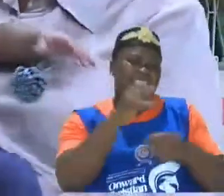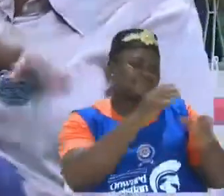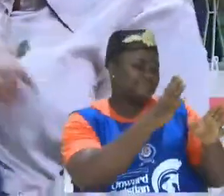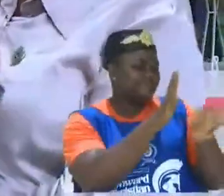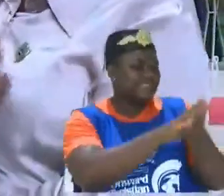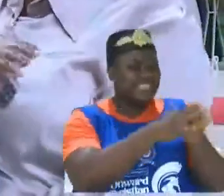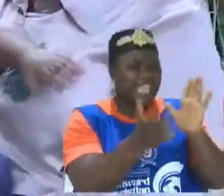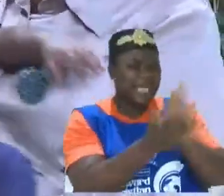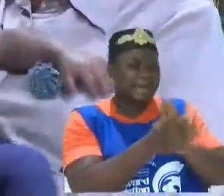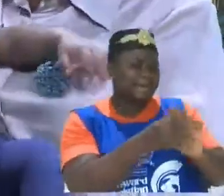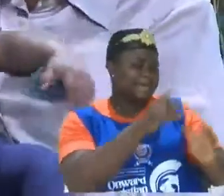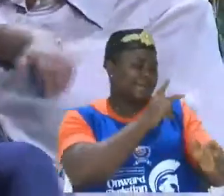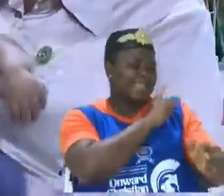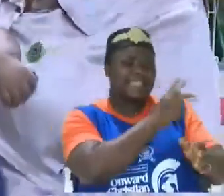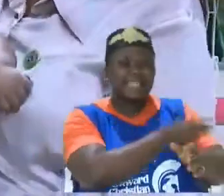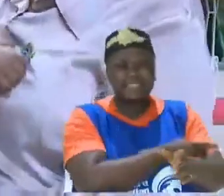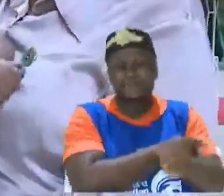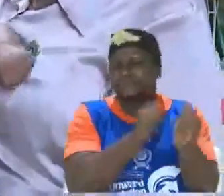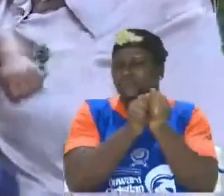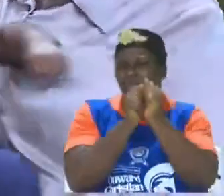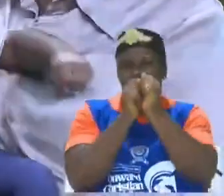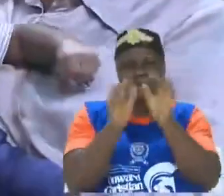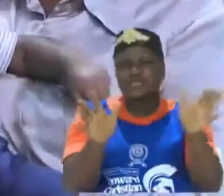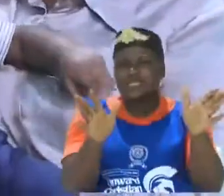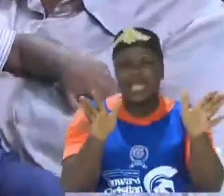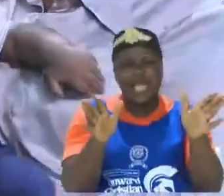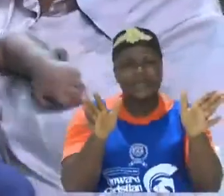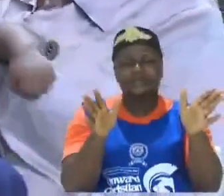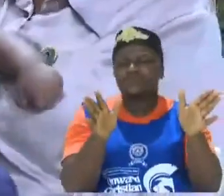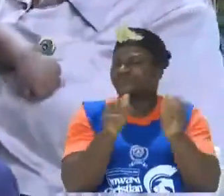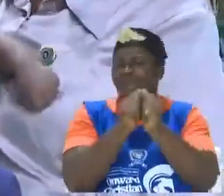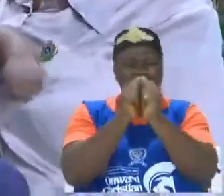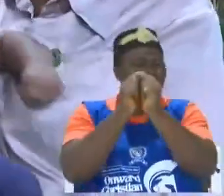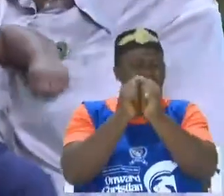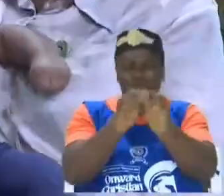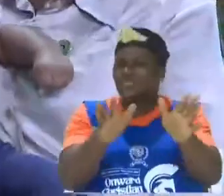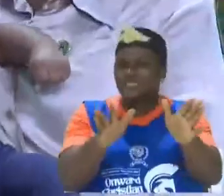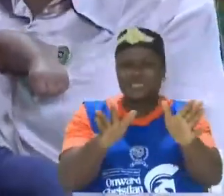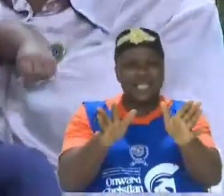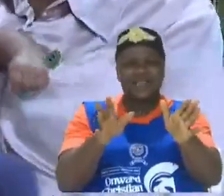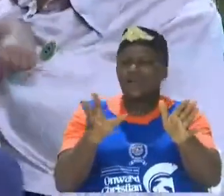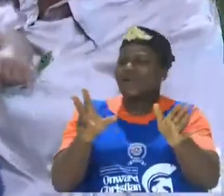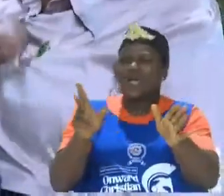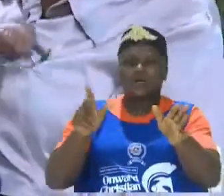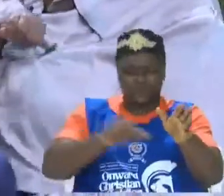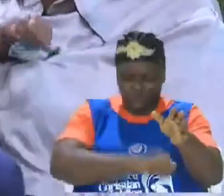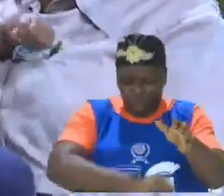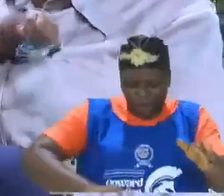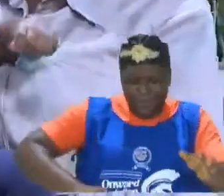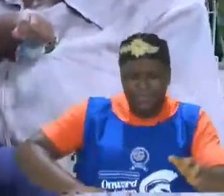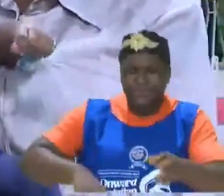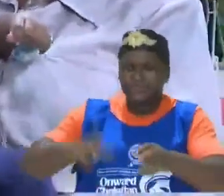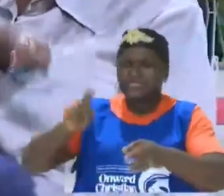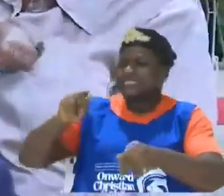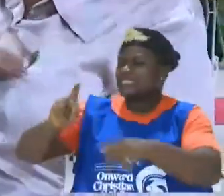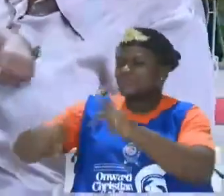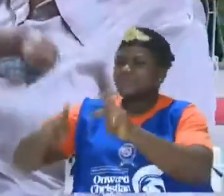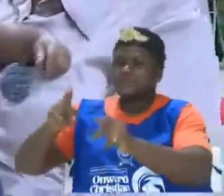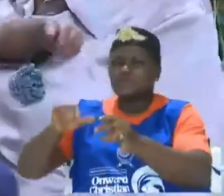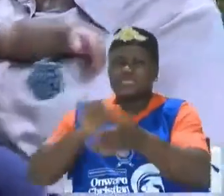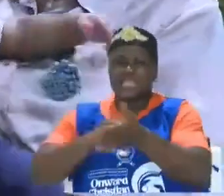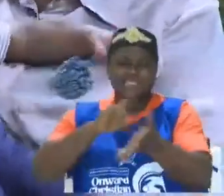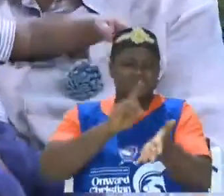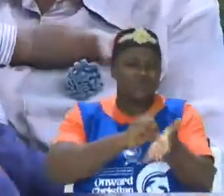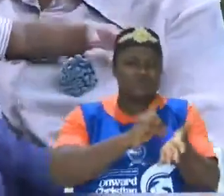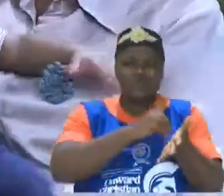pregnant. Without, naturally, without any intervention. The people that God, that doctor